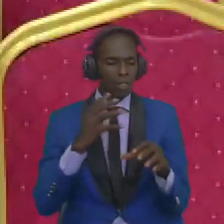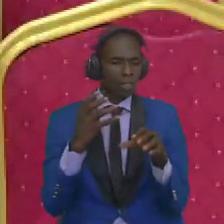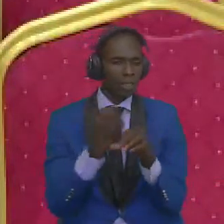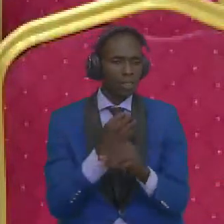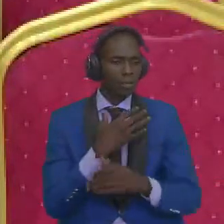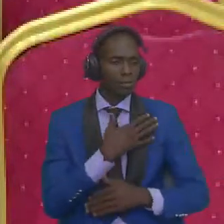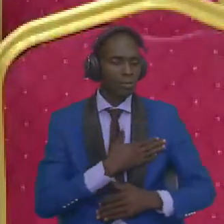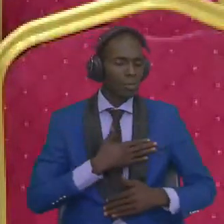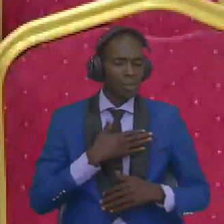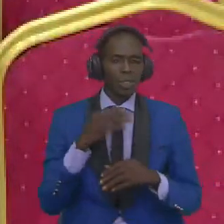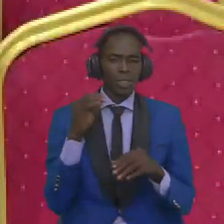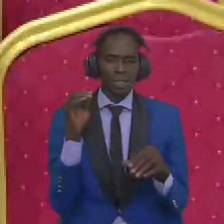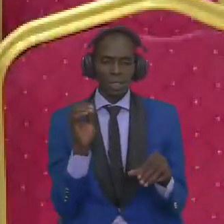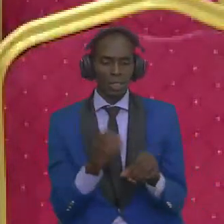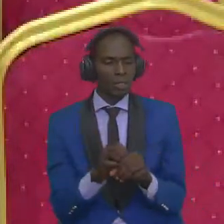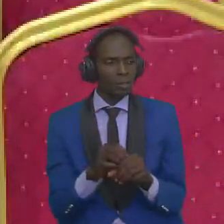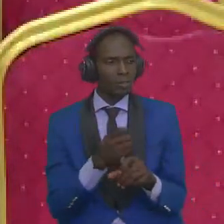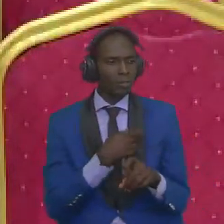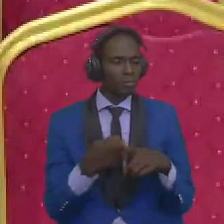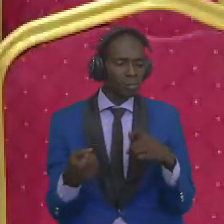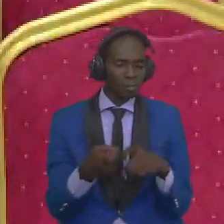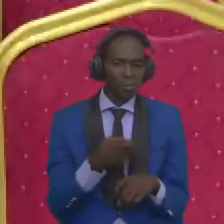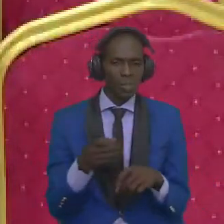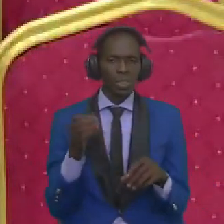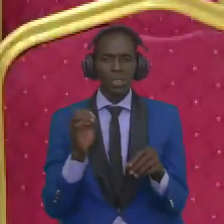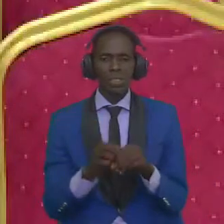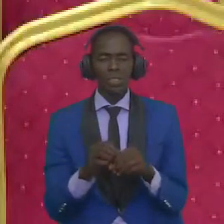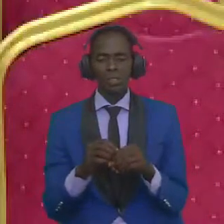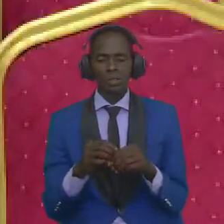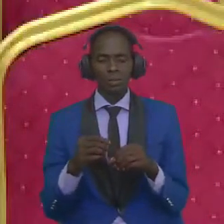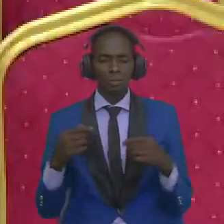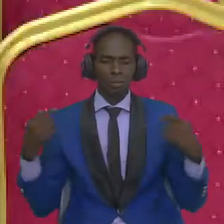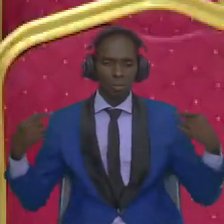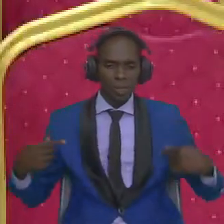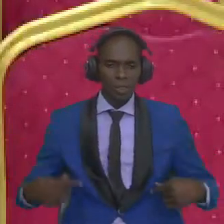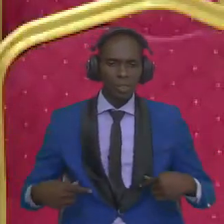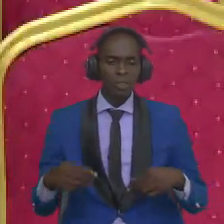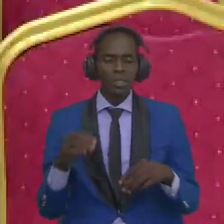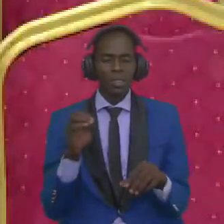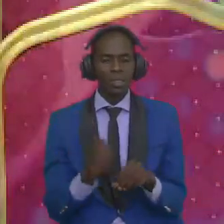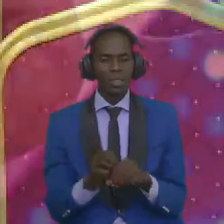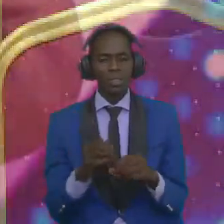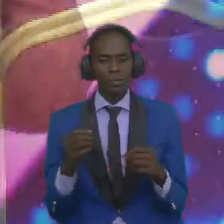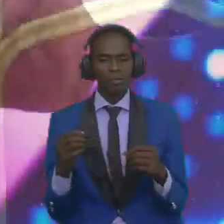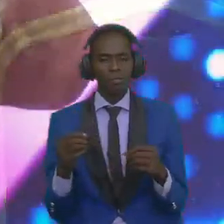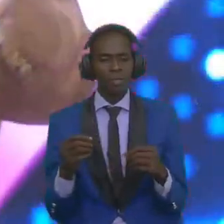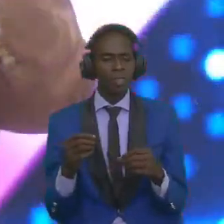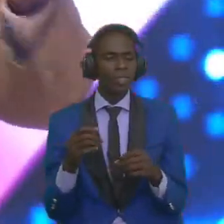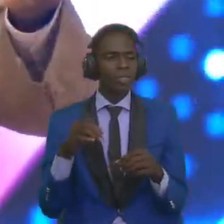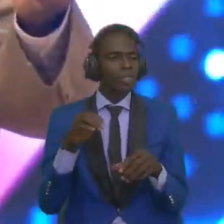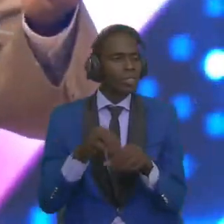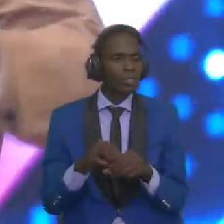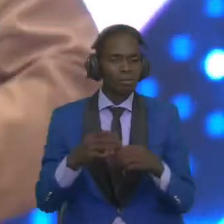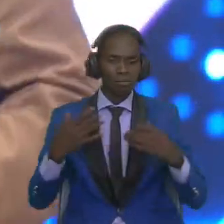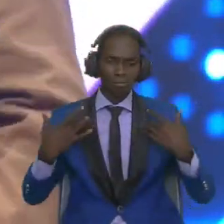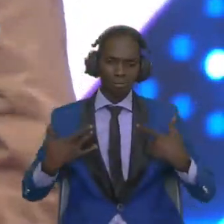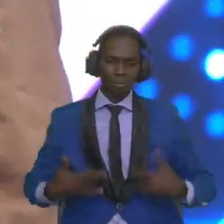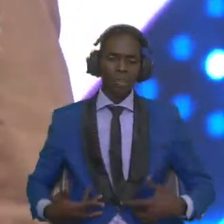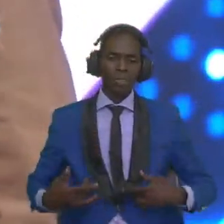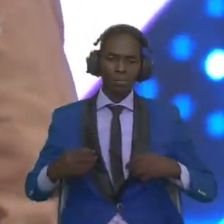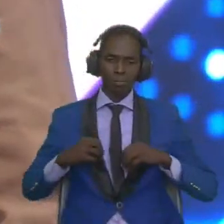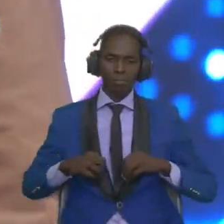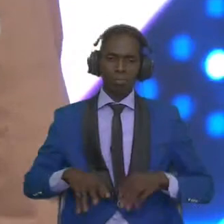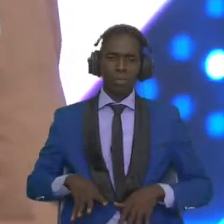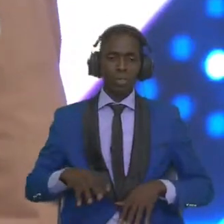pleasure in infirmities, in reproaches, in necessities, in persecutions, in distresses,